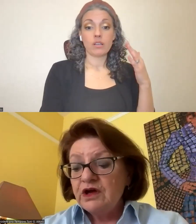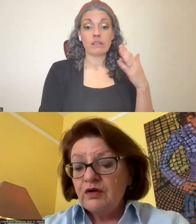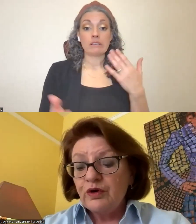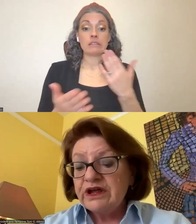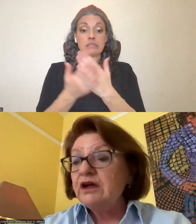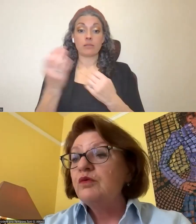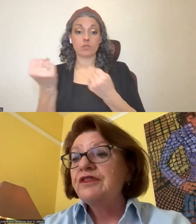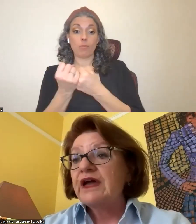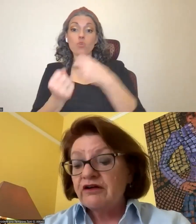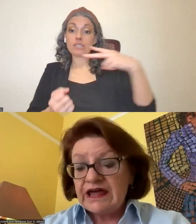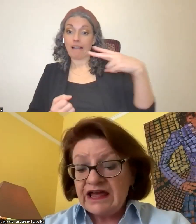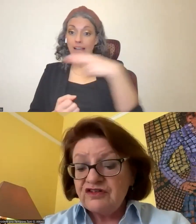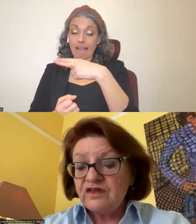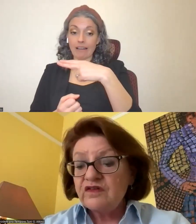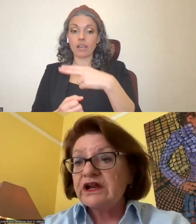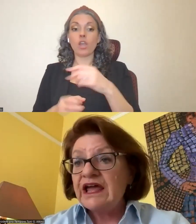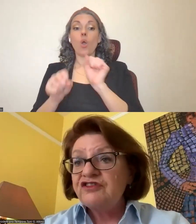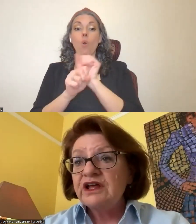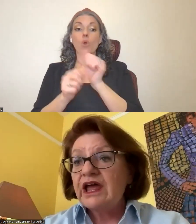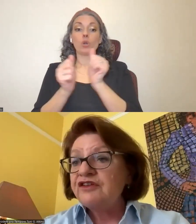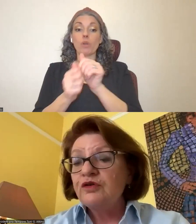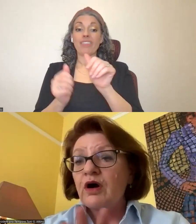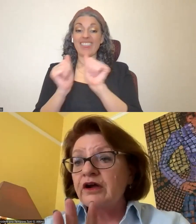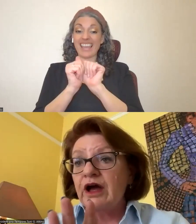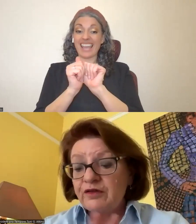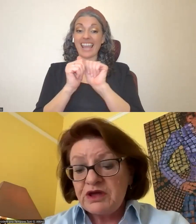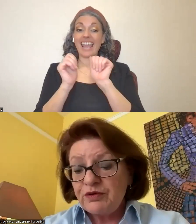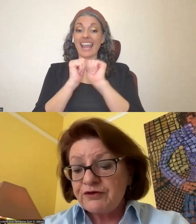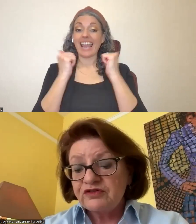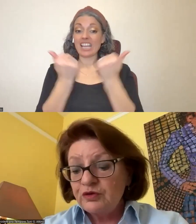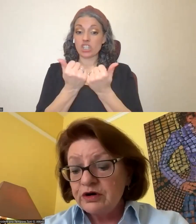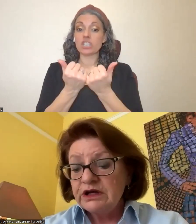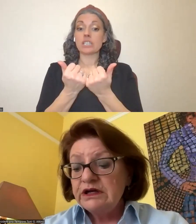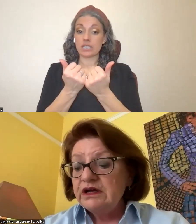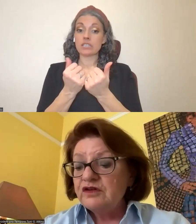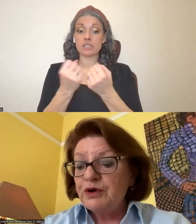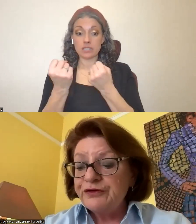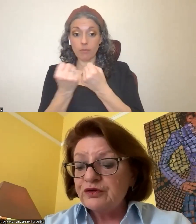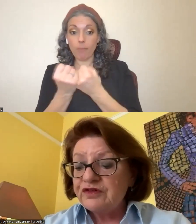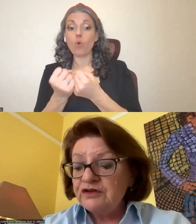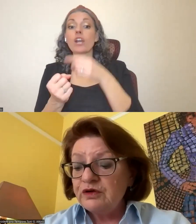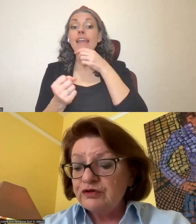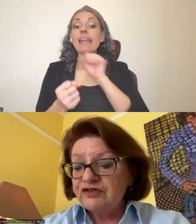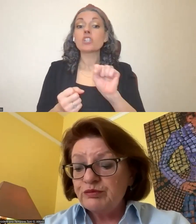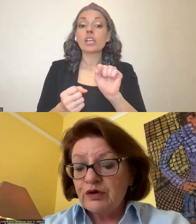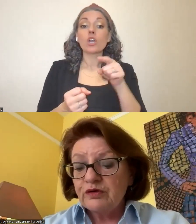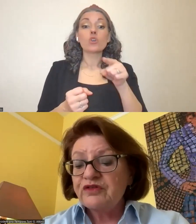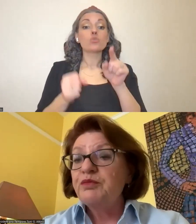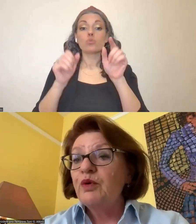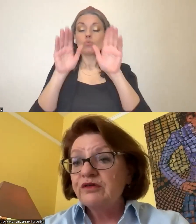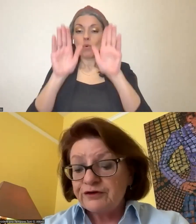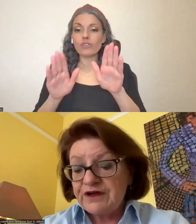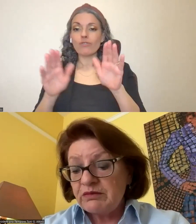services, working with area agencies on aging, and you are God's people for sure, to bolster senior nutrition